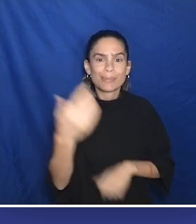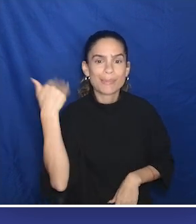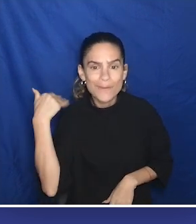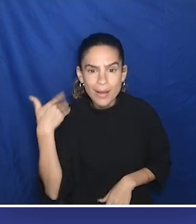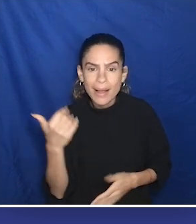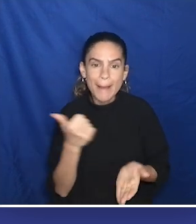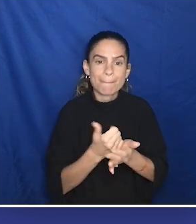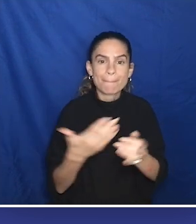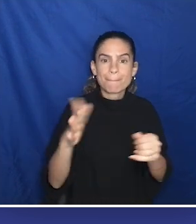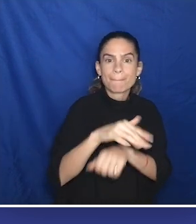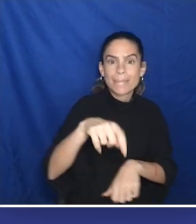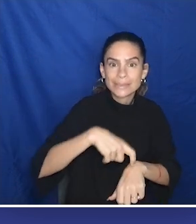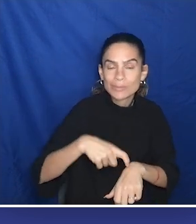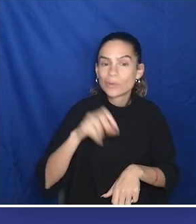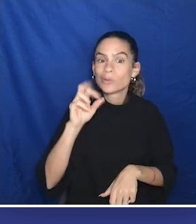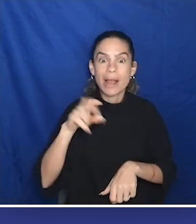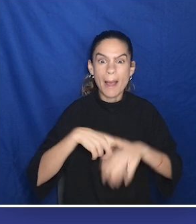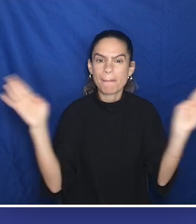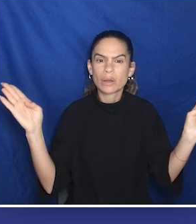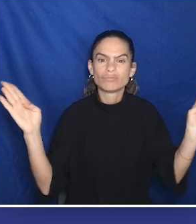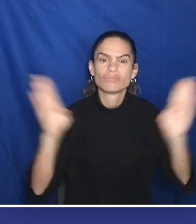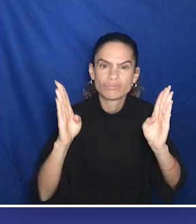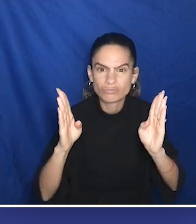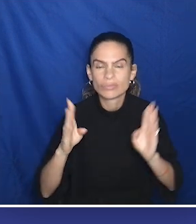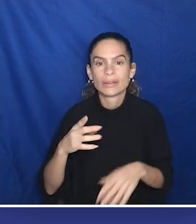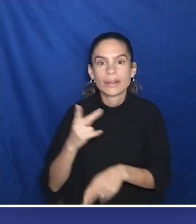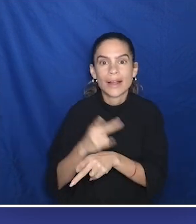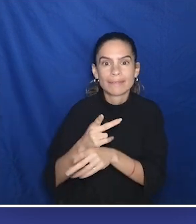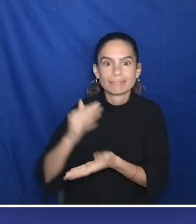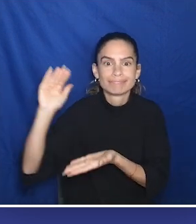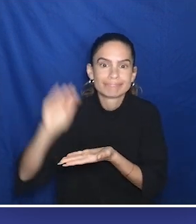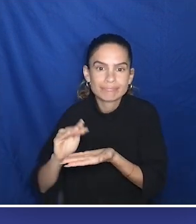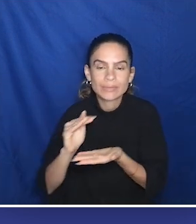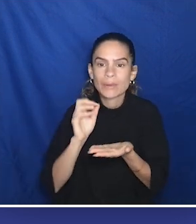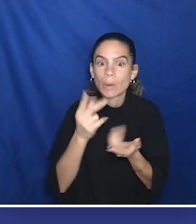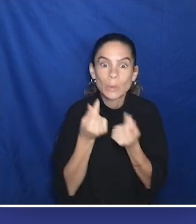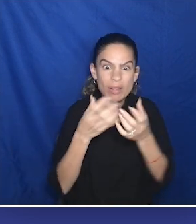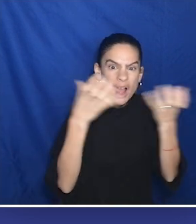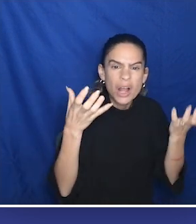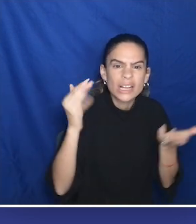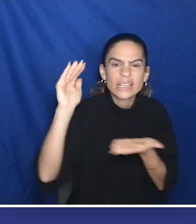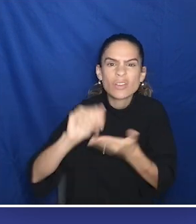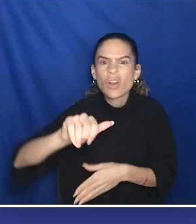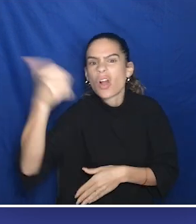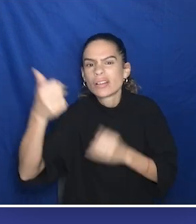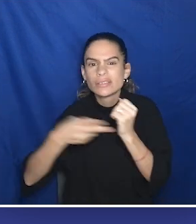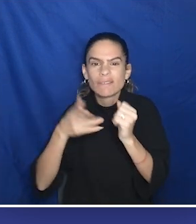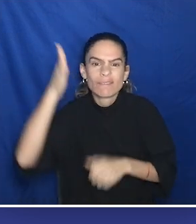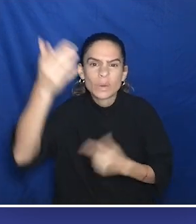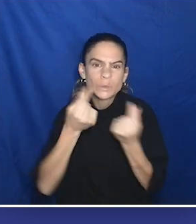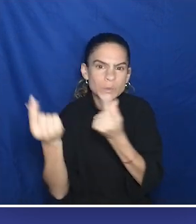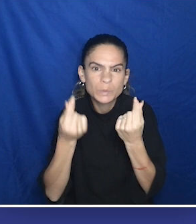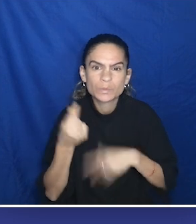the shift. You can also shorten the time you need a caregiver by reducing tasks if possible or shifting them to another